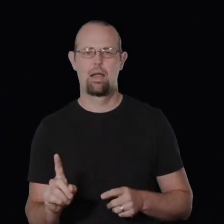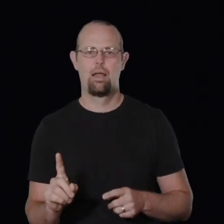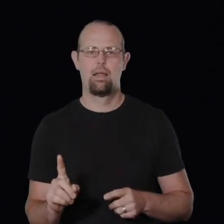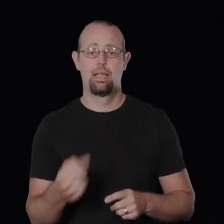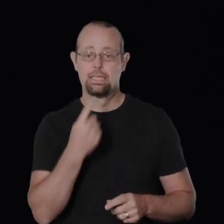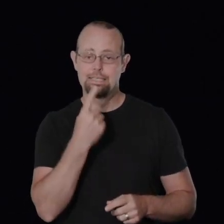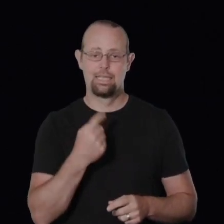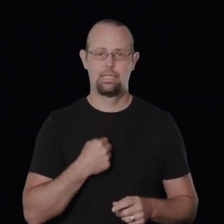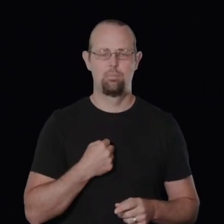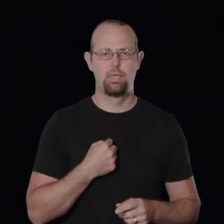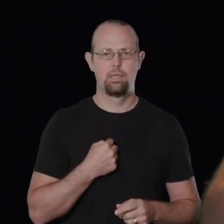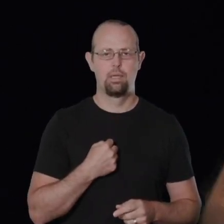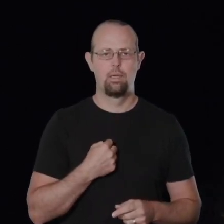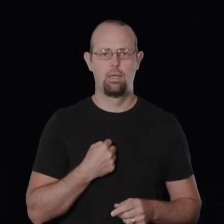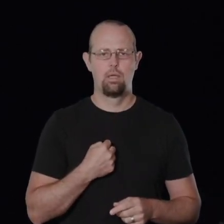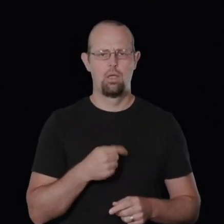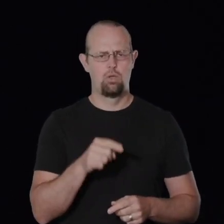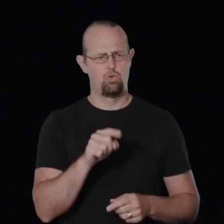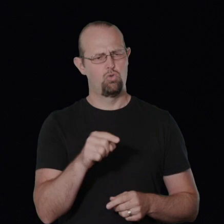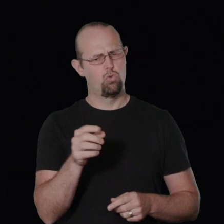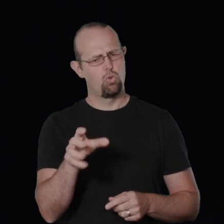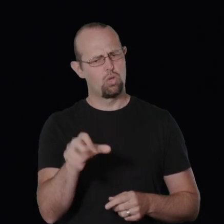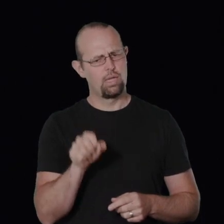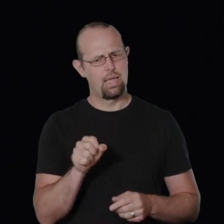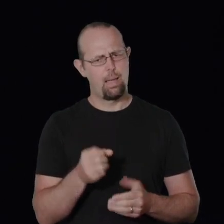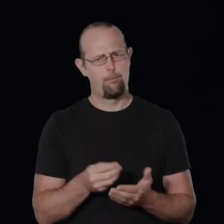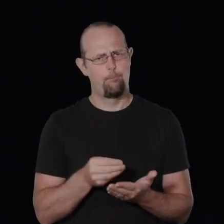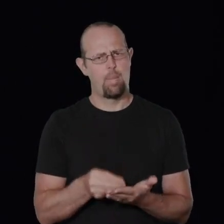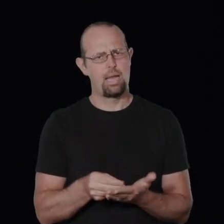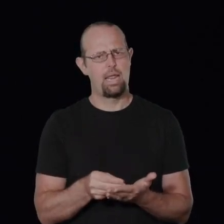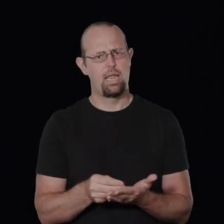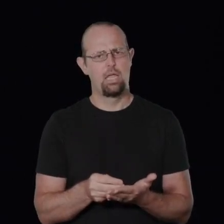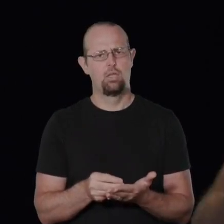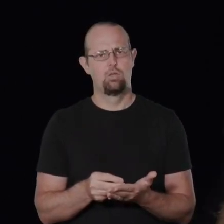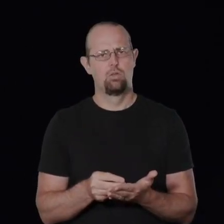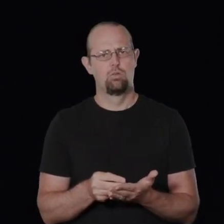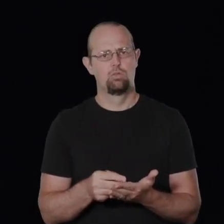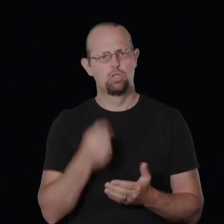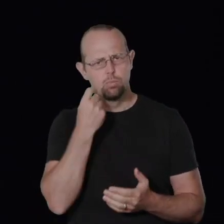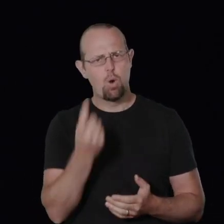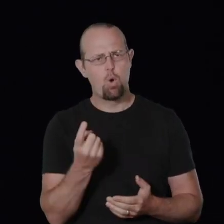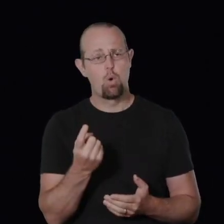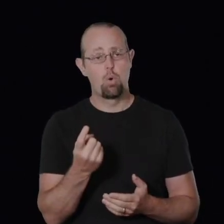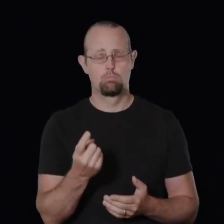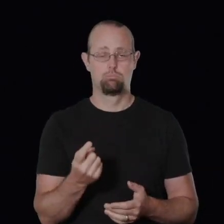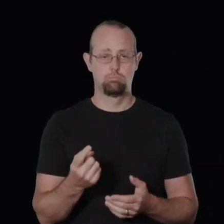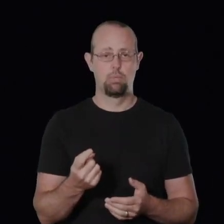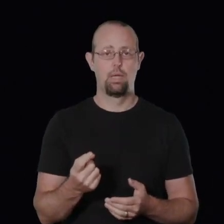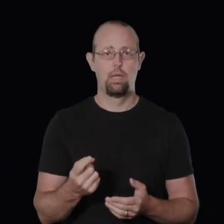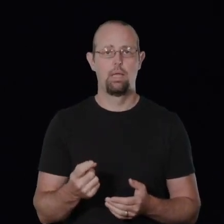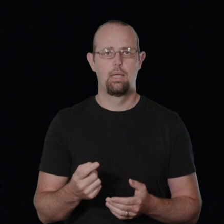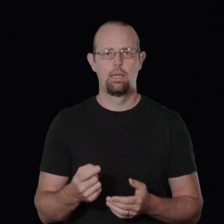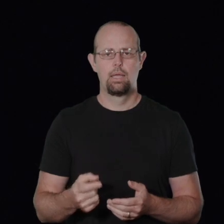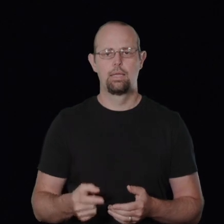Bible study, "You get some money tomorrow, don't you, Craig?" I said, "I do, I get some money tomorrow." He said, "Well, here's what I want you to